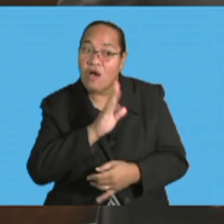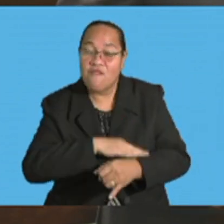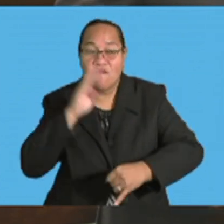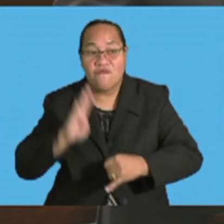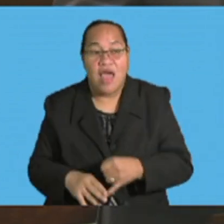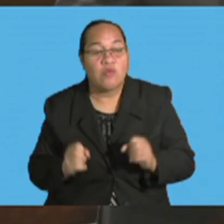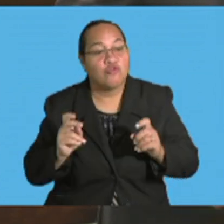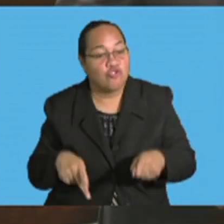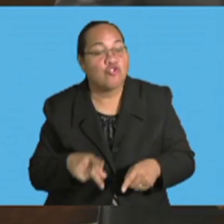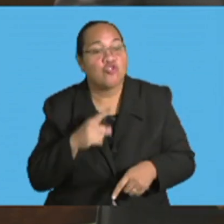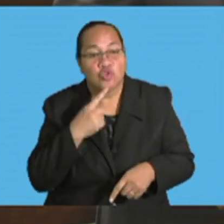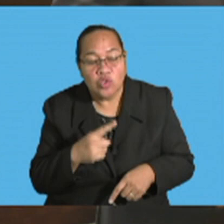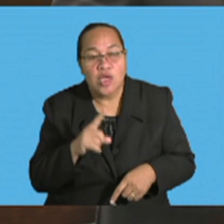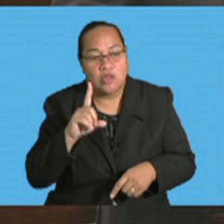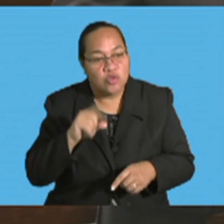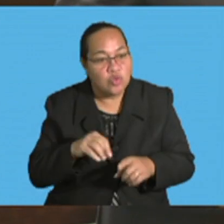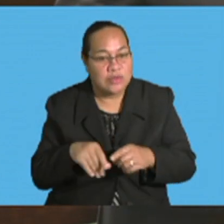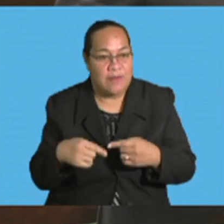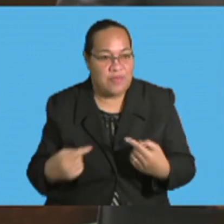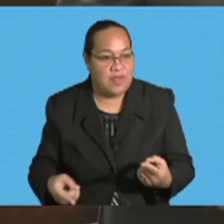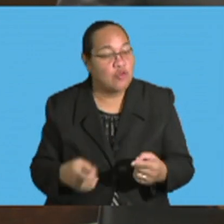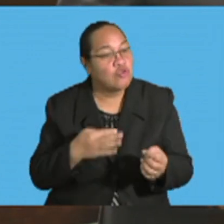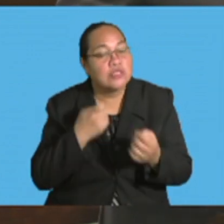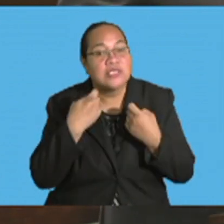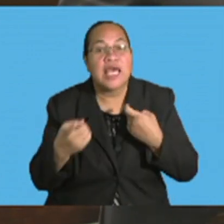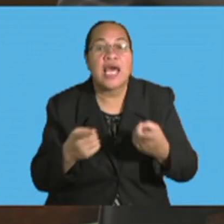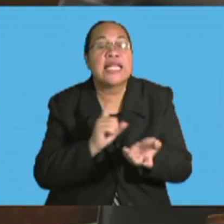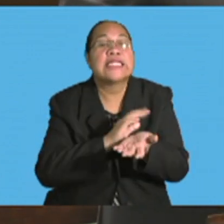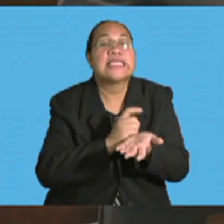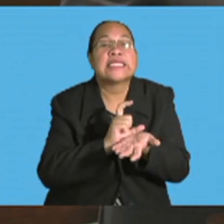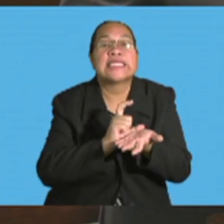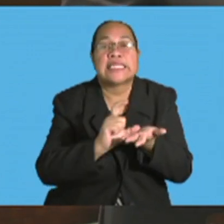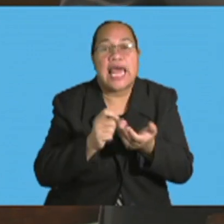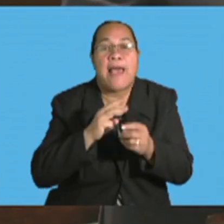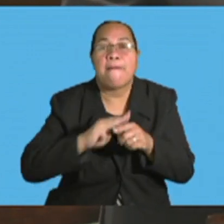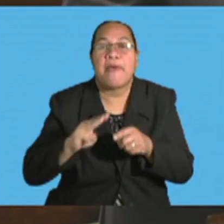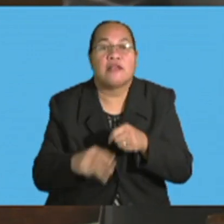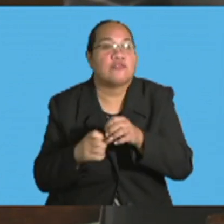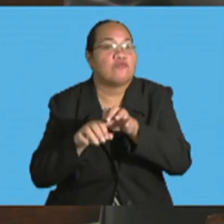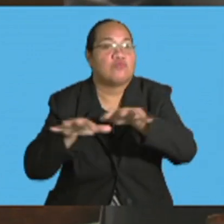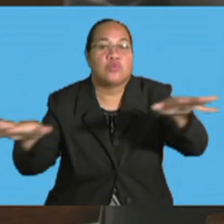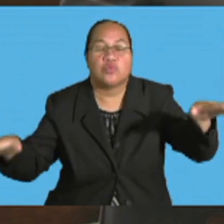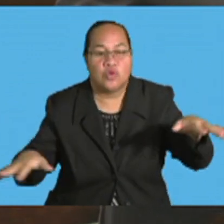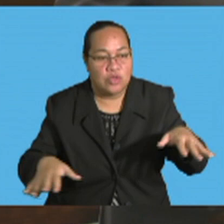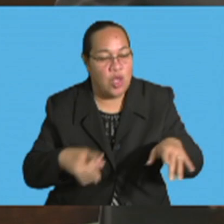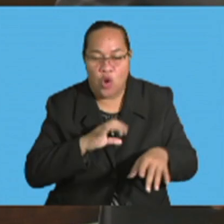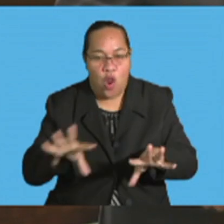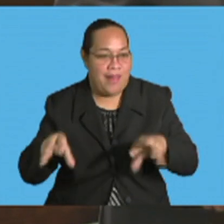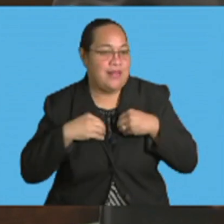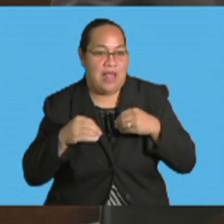something, to say something, and to send a clear message to our people that we don't tolerate this kind of